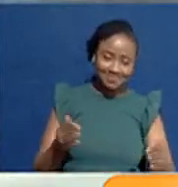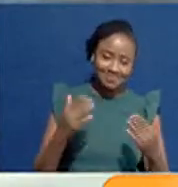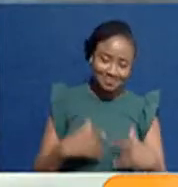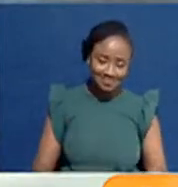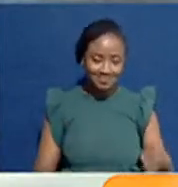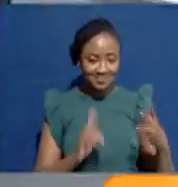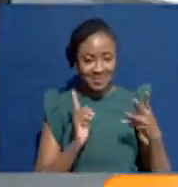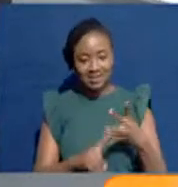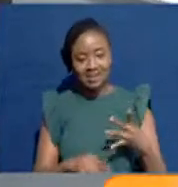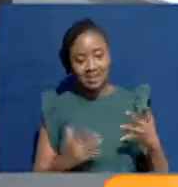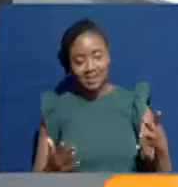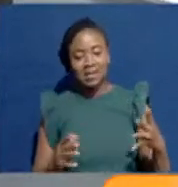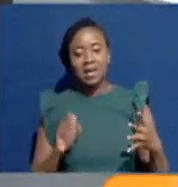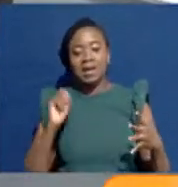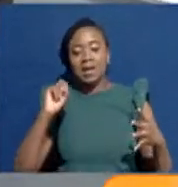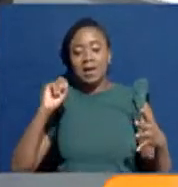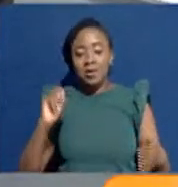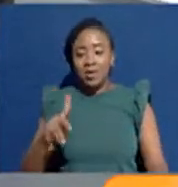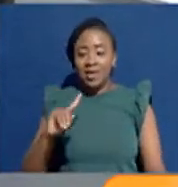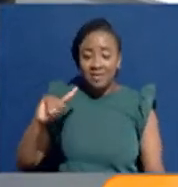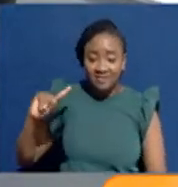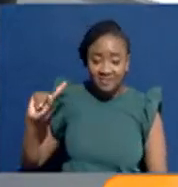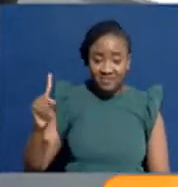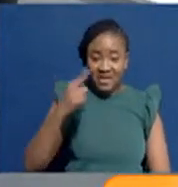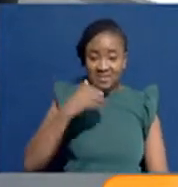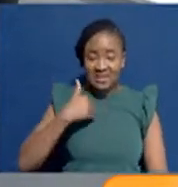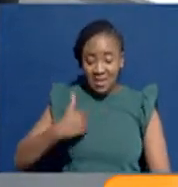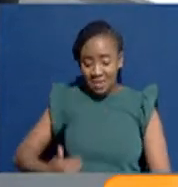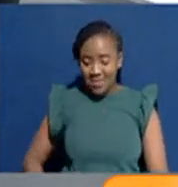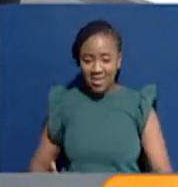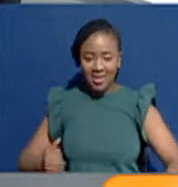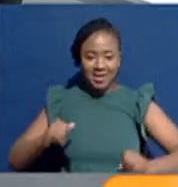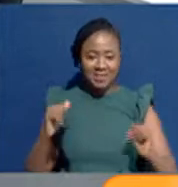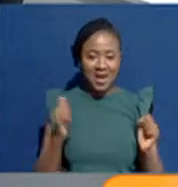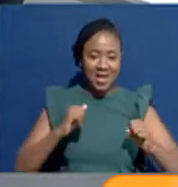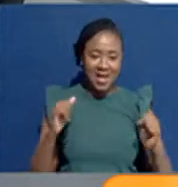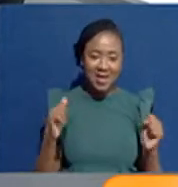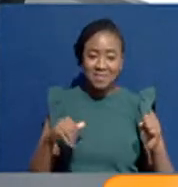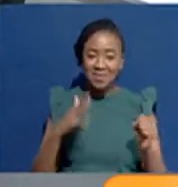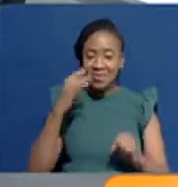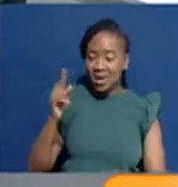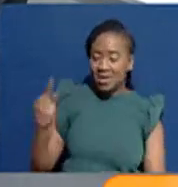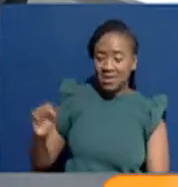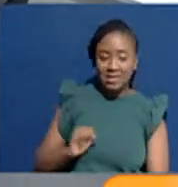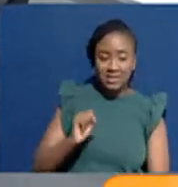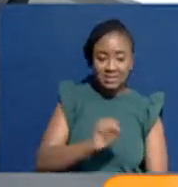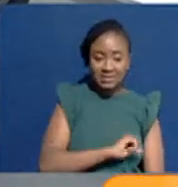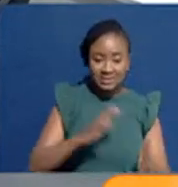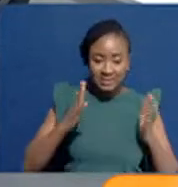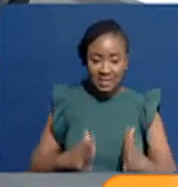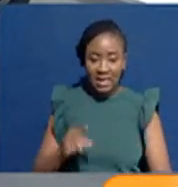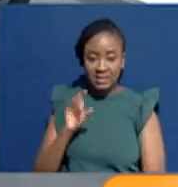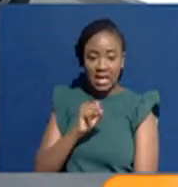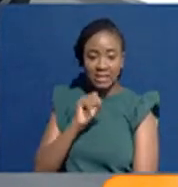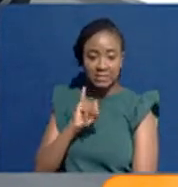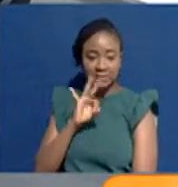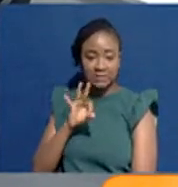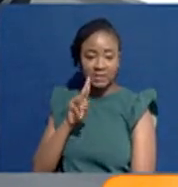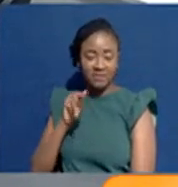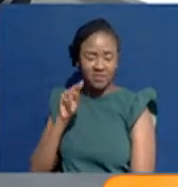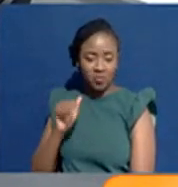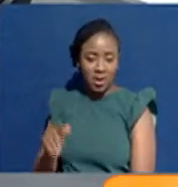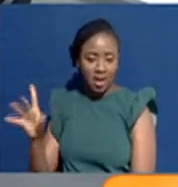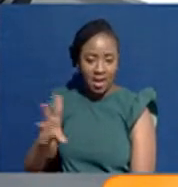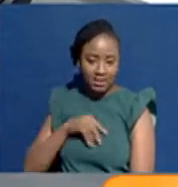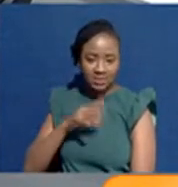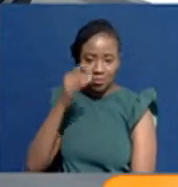Sam, thank you. First of all, I'm happy that Senator Sifuna admits that his being voted in as a